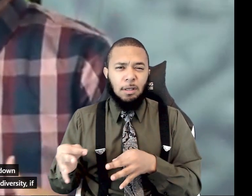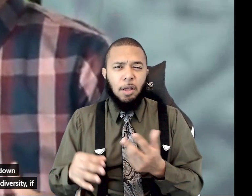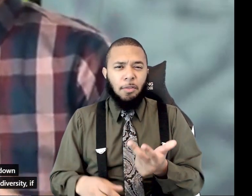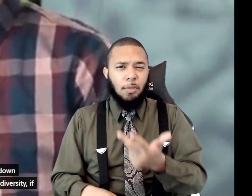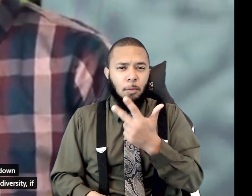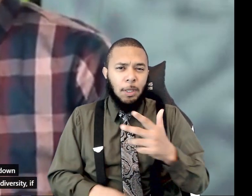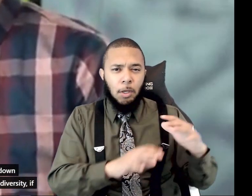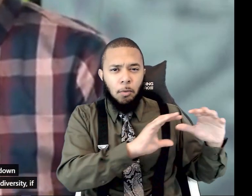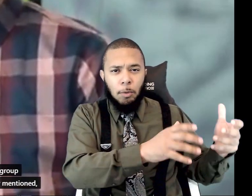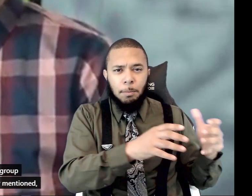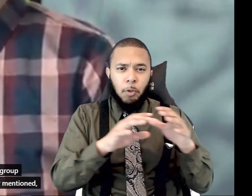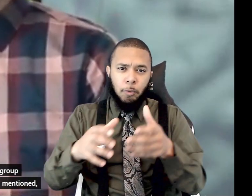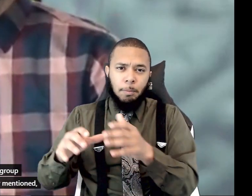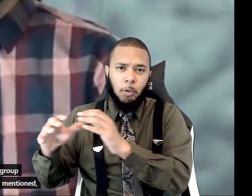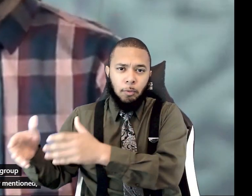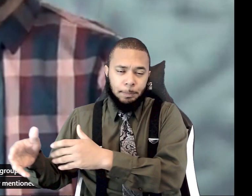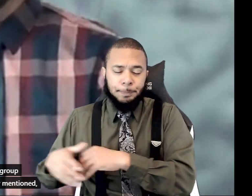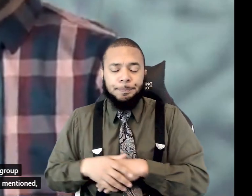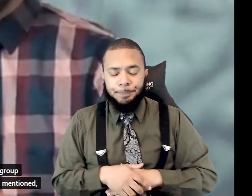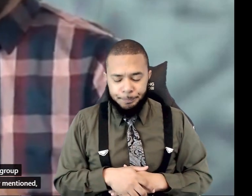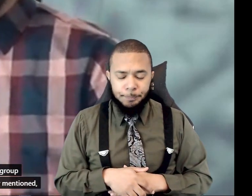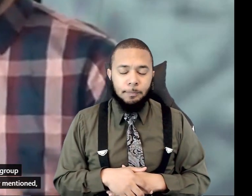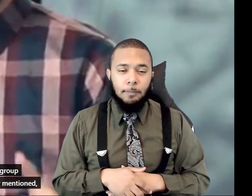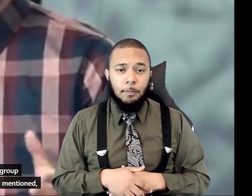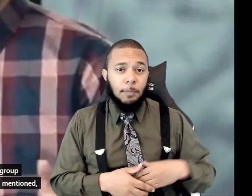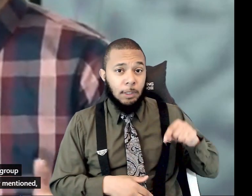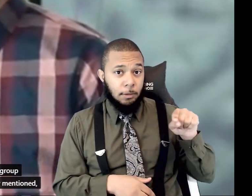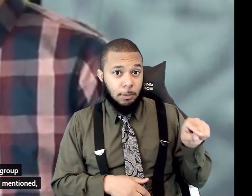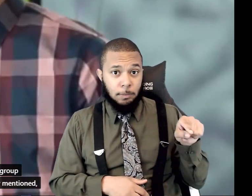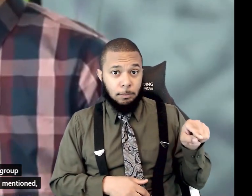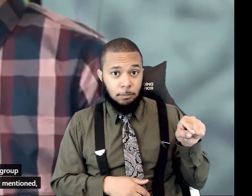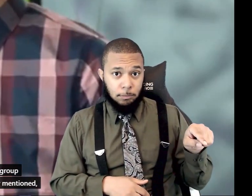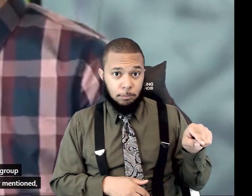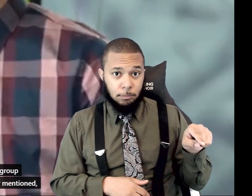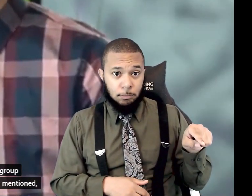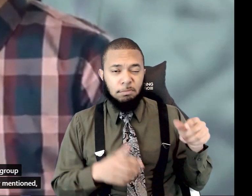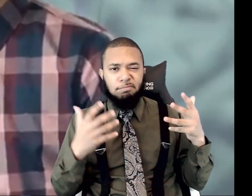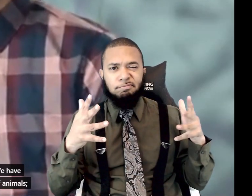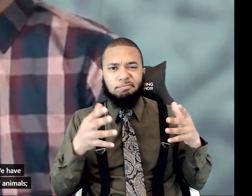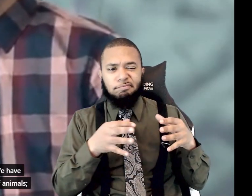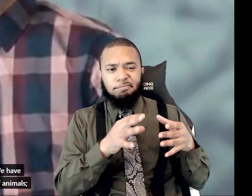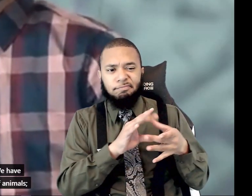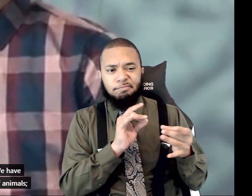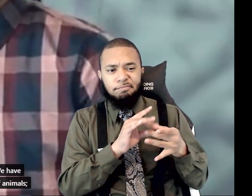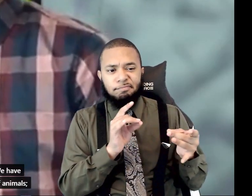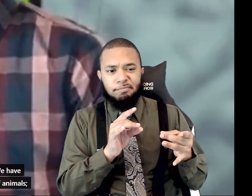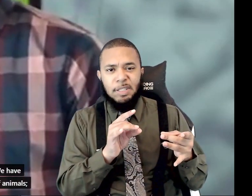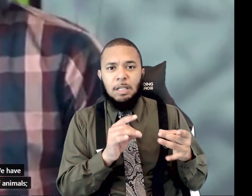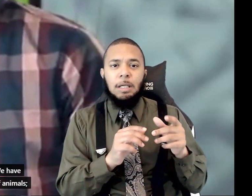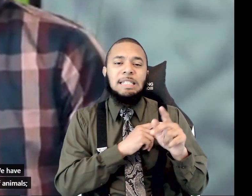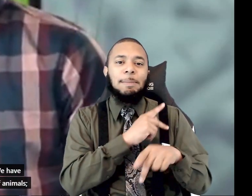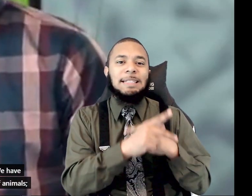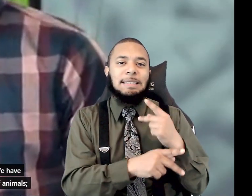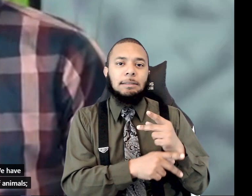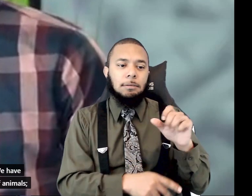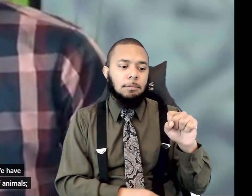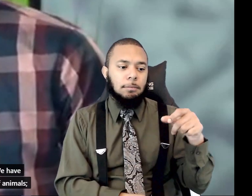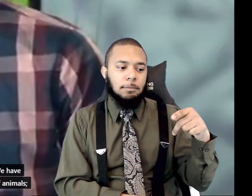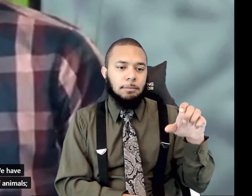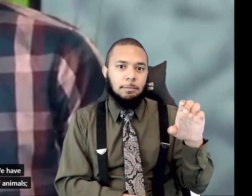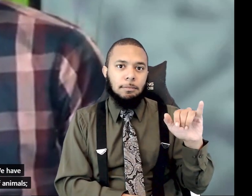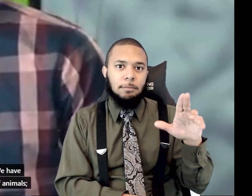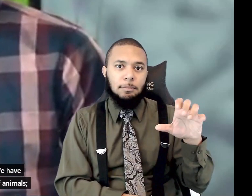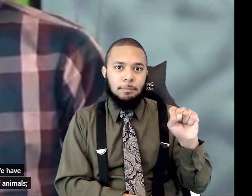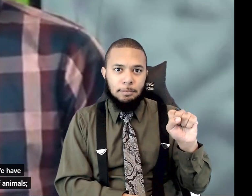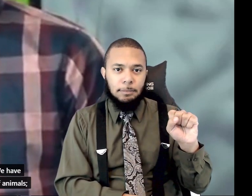different groups of diversity, if you will. And so the first group is kind of the one that I already mentioned, the diversity of species. We have all